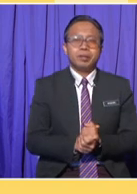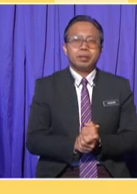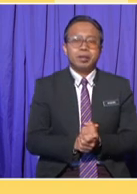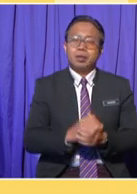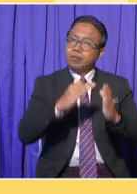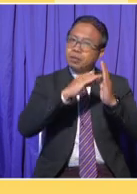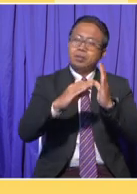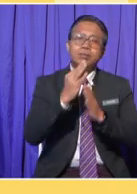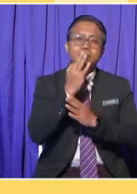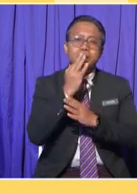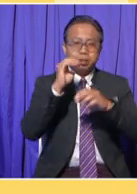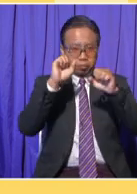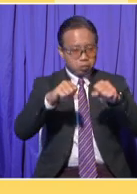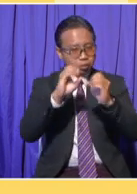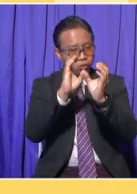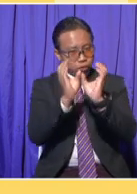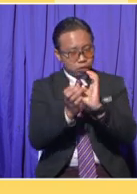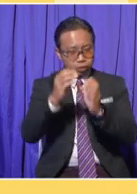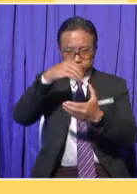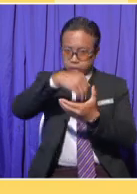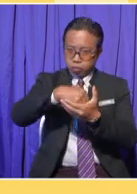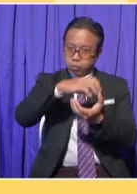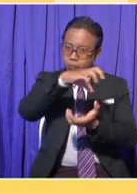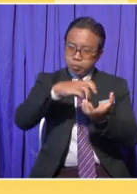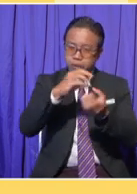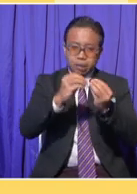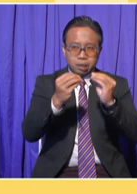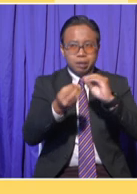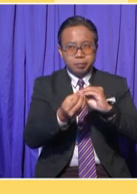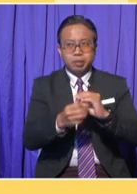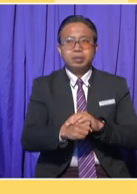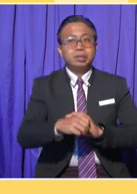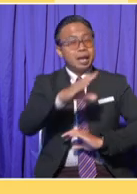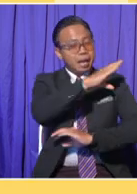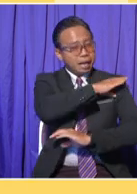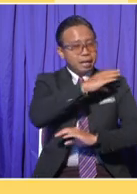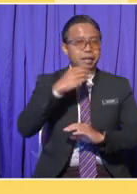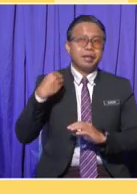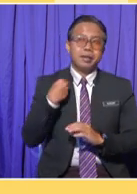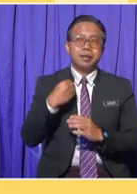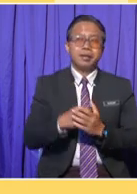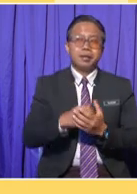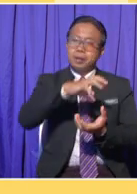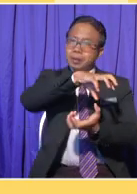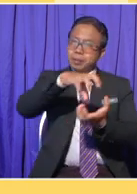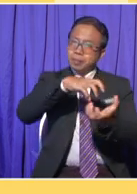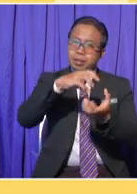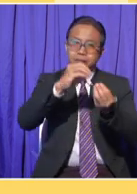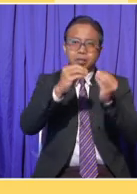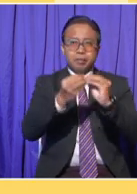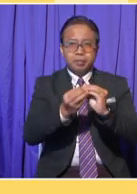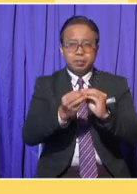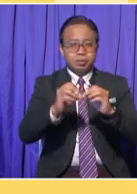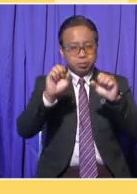Improper fraction can be changed into mixed numbers, and mixed numbers can